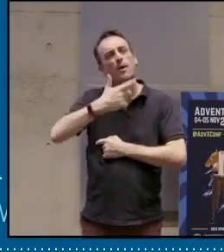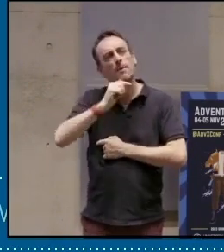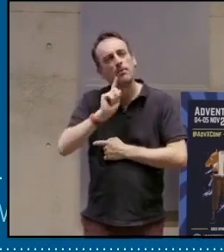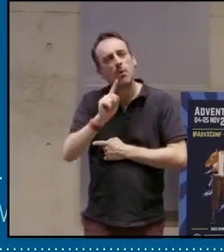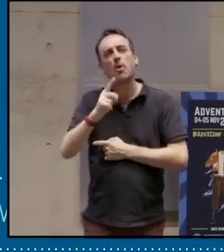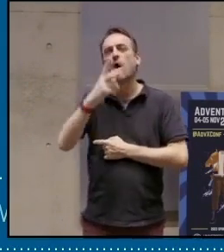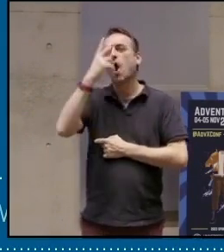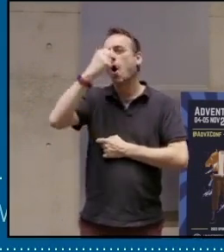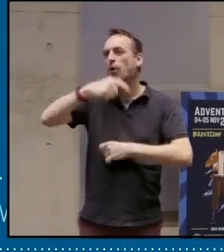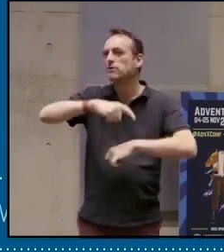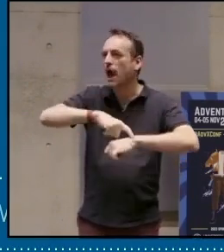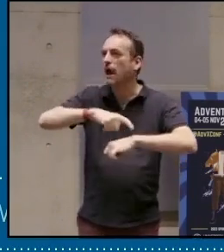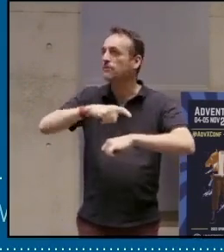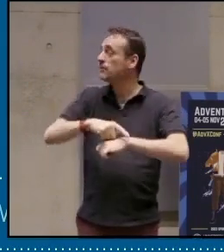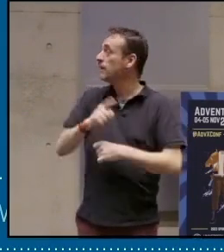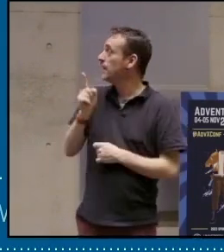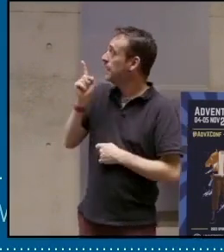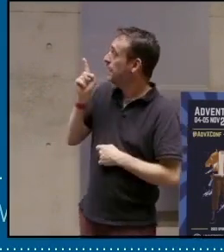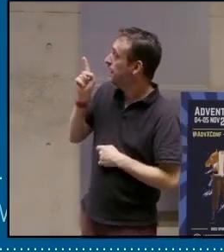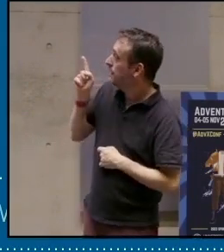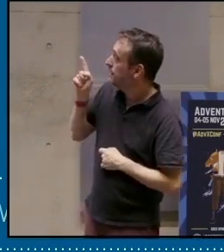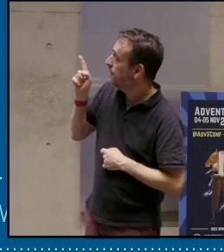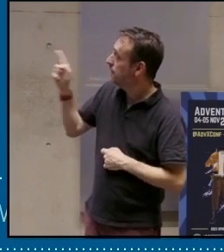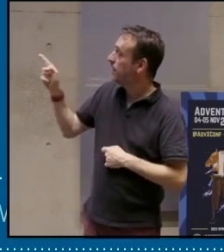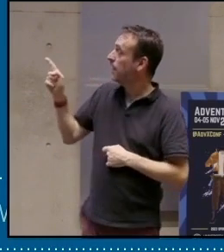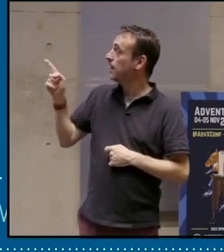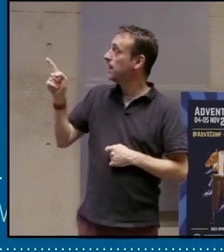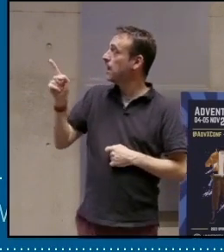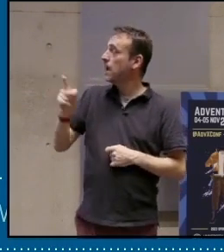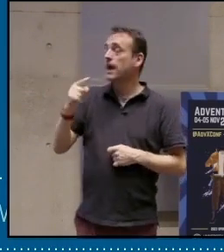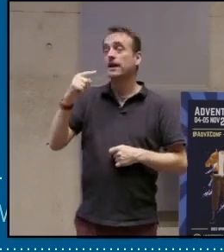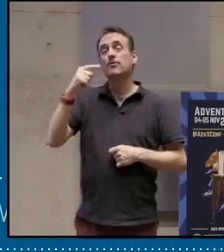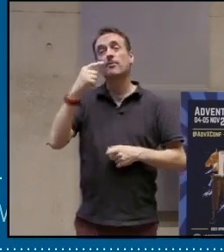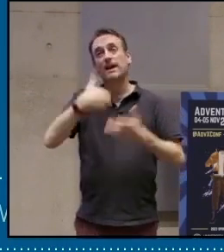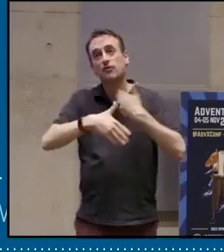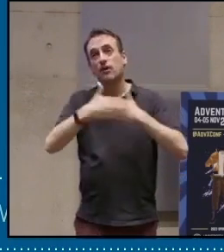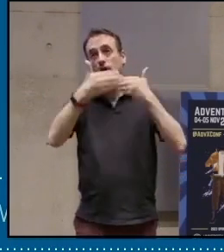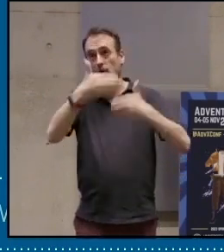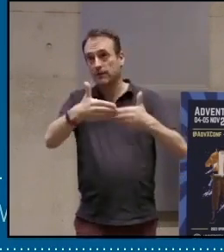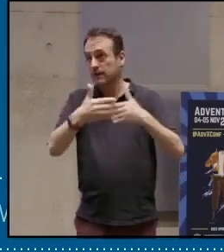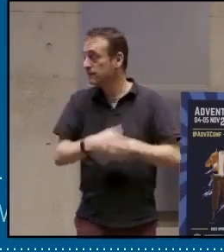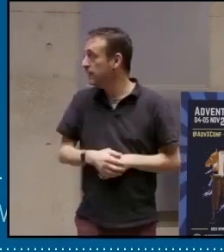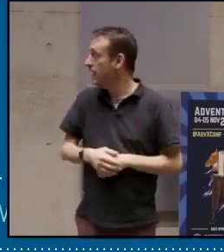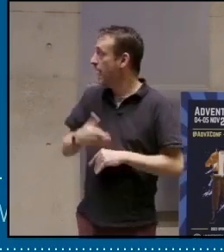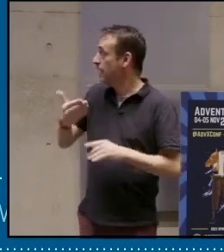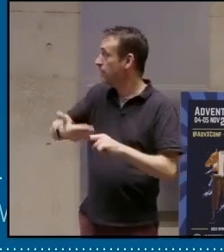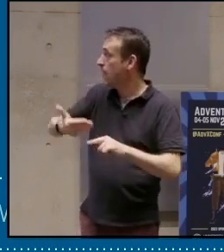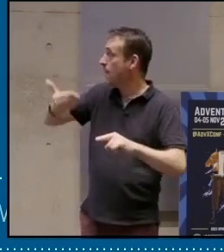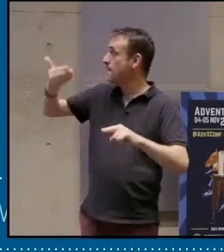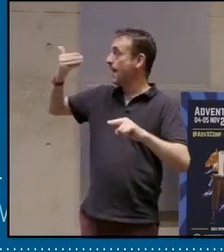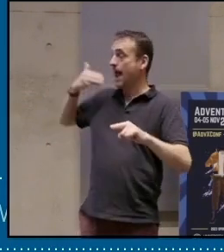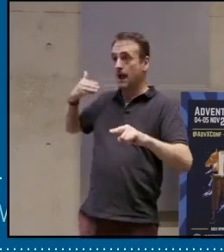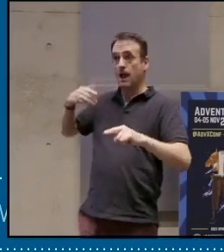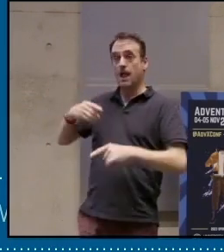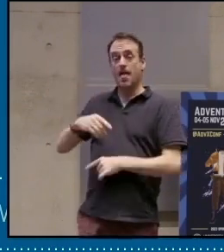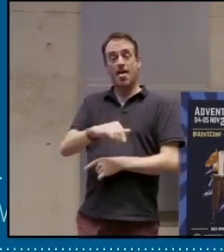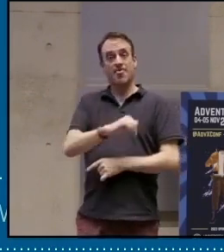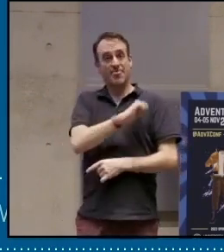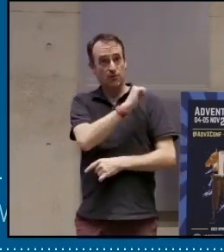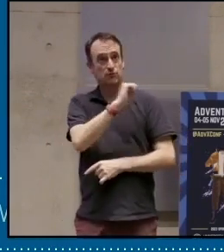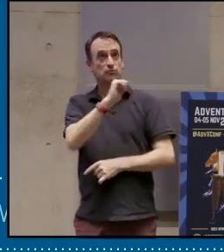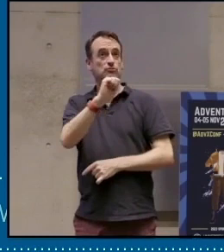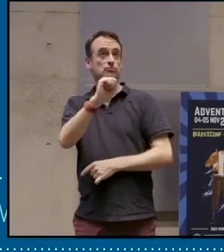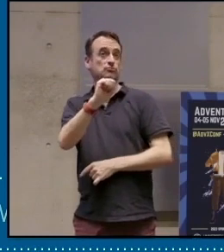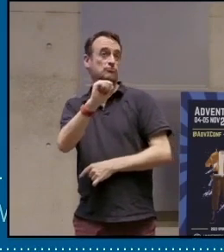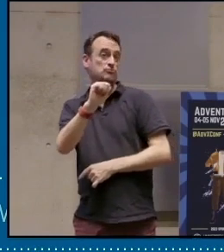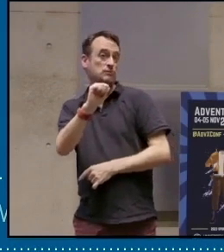from this window. Now, if we go this far back, things get crazy, right? We've forgotten entire civilizations, entire